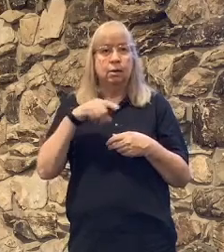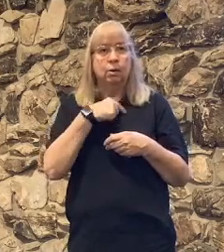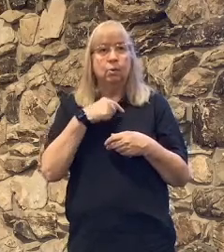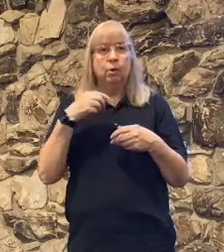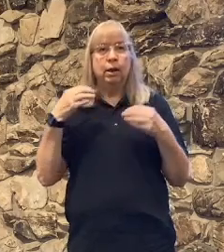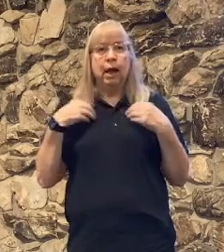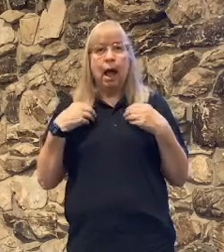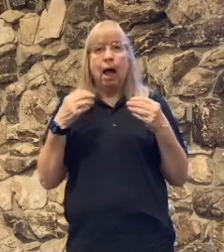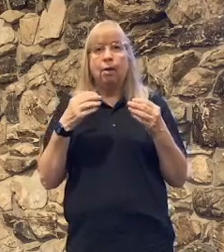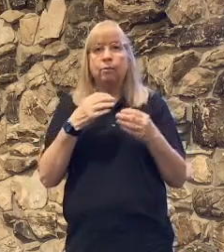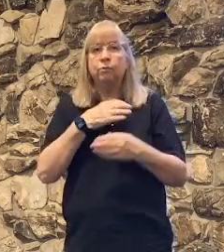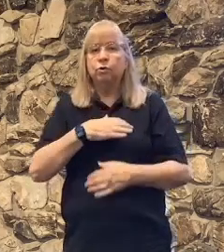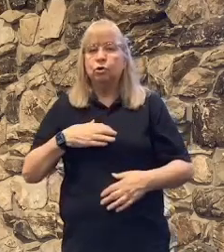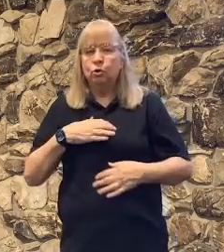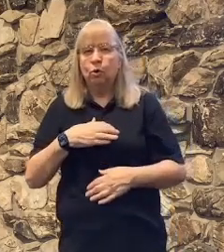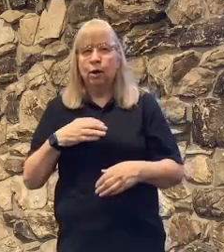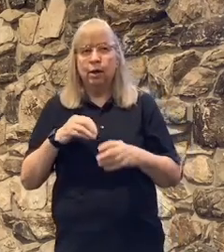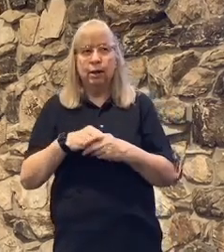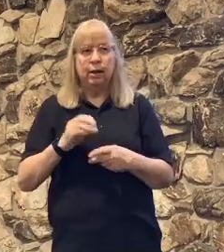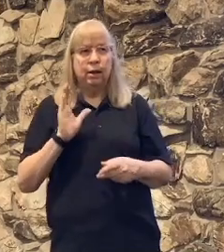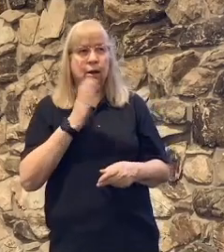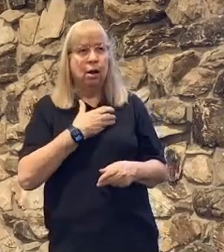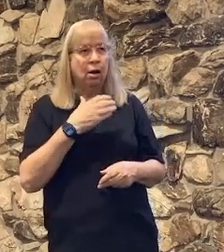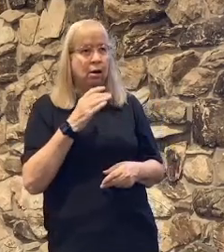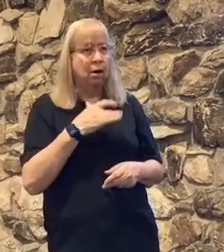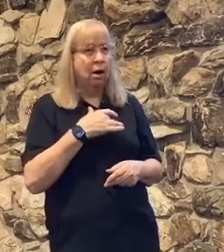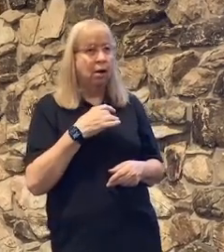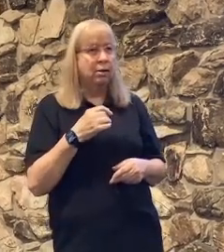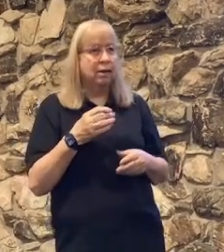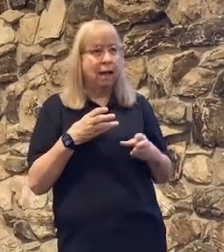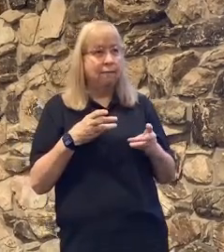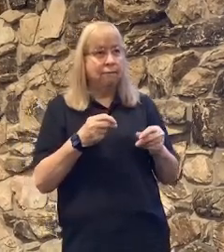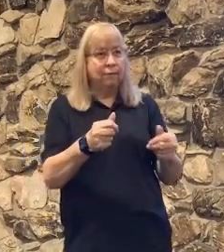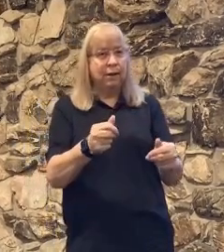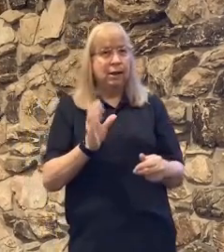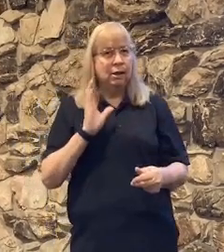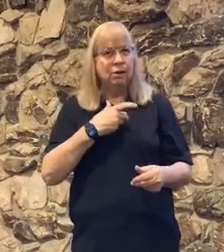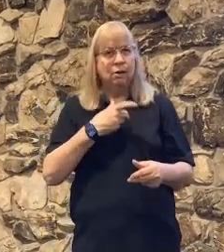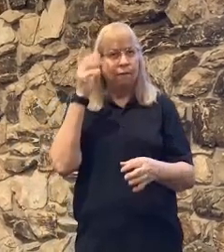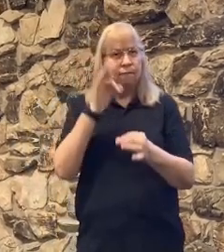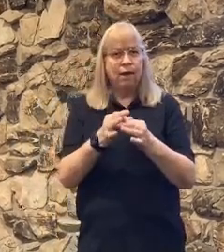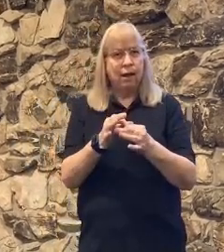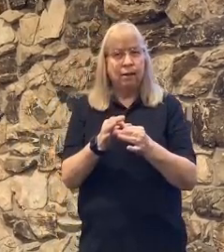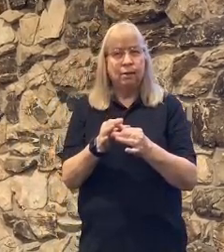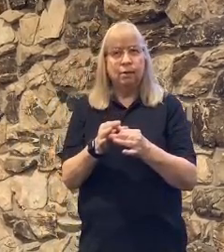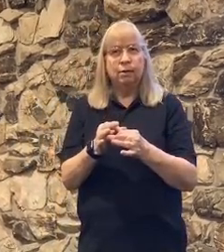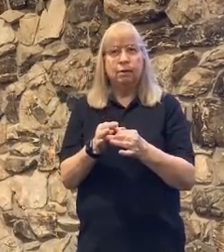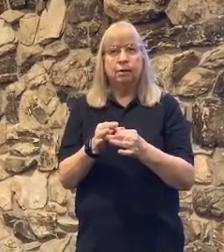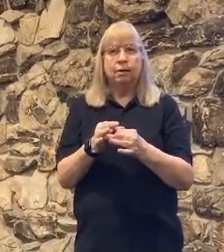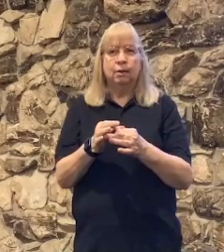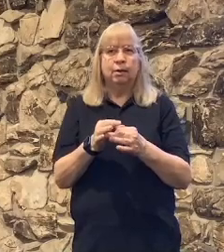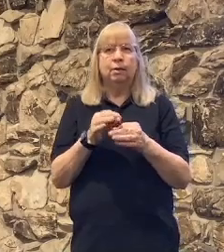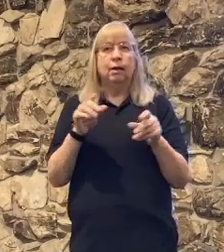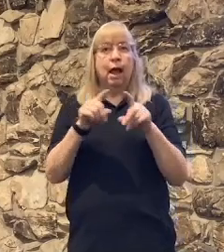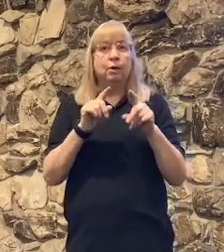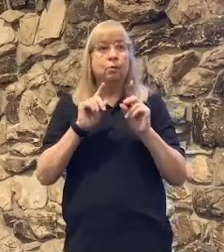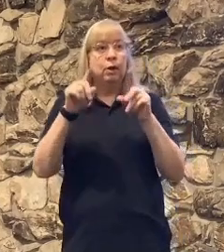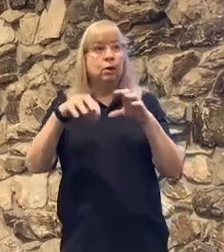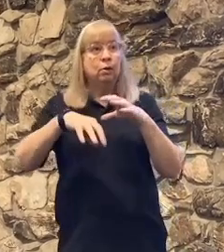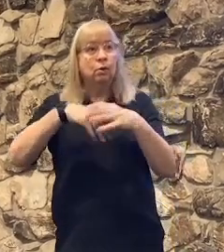joy in our hearts that feeds our faith as we go out into the